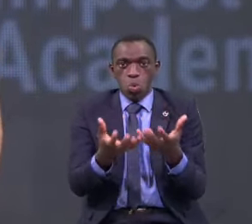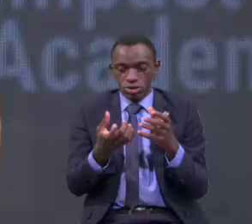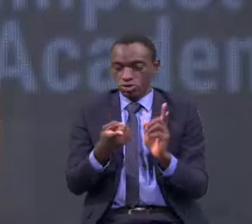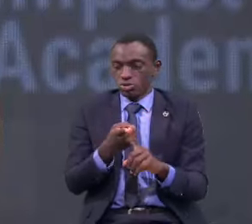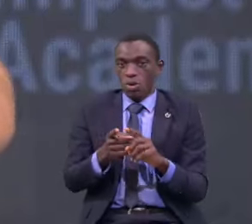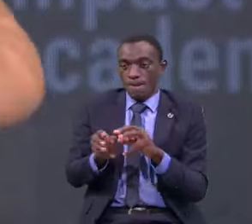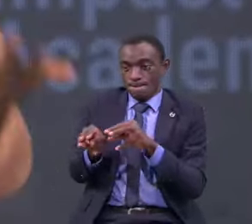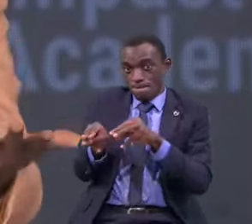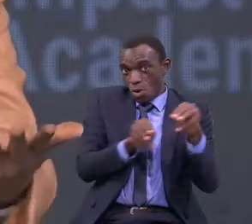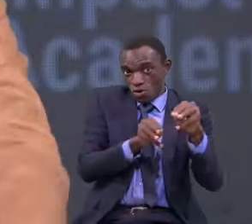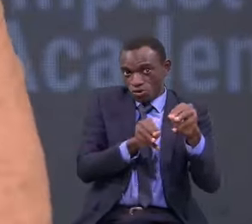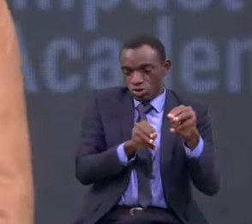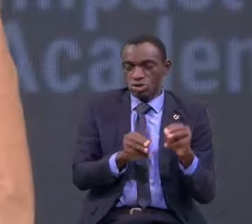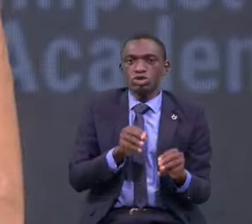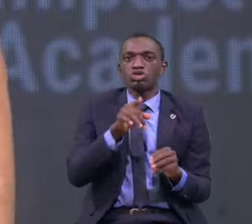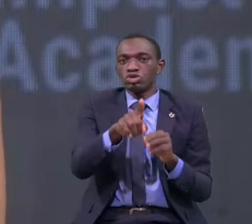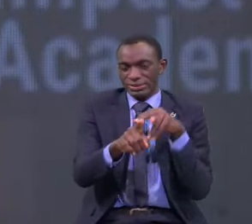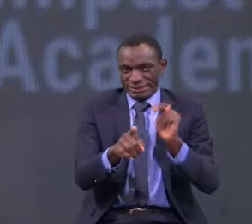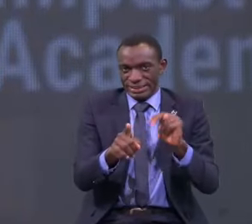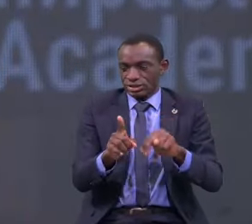you need a from and you need a to.